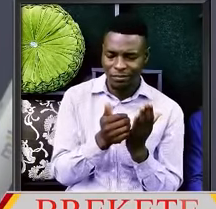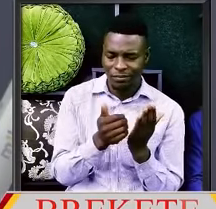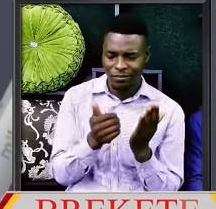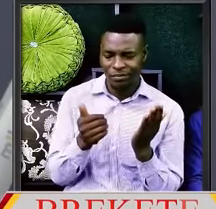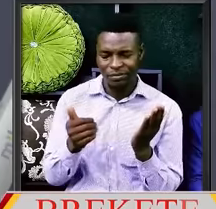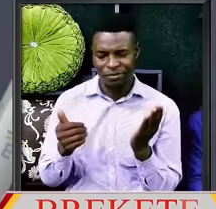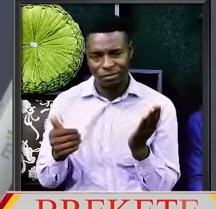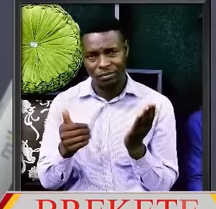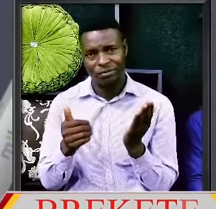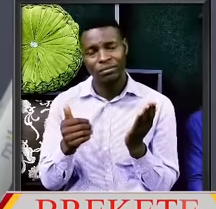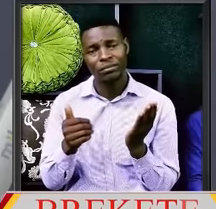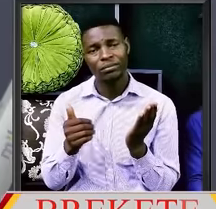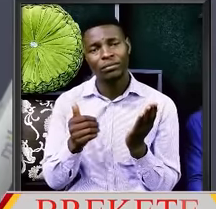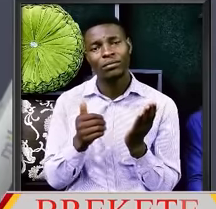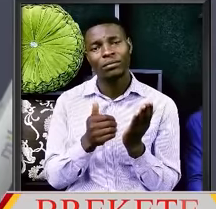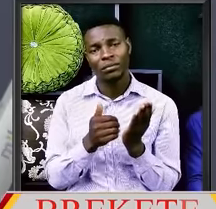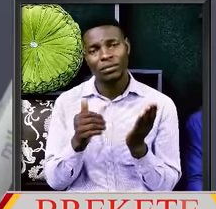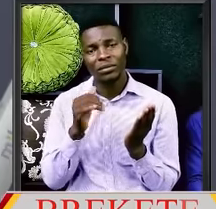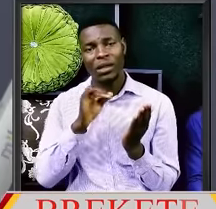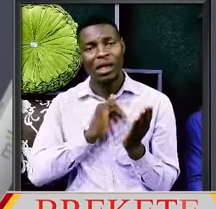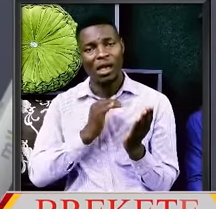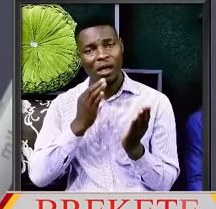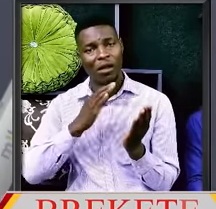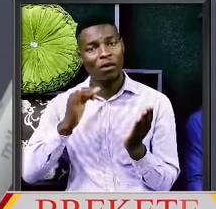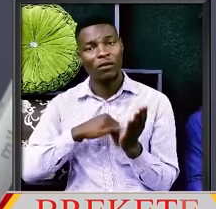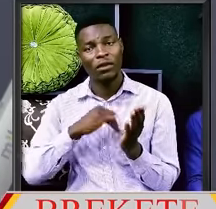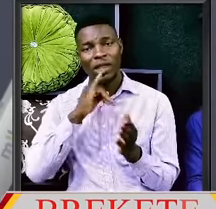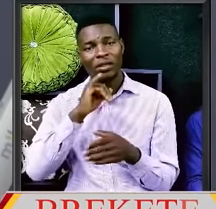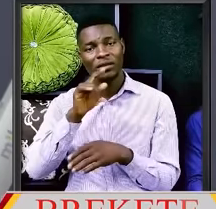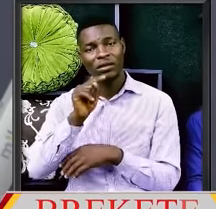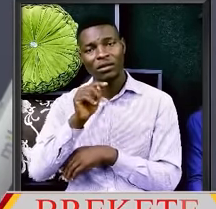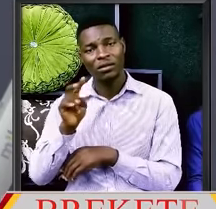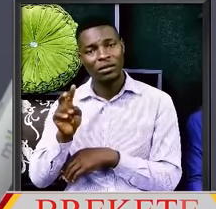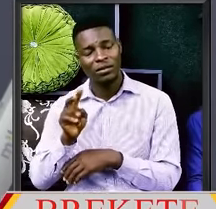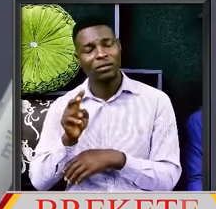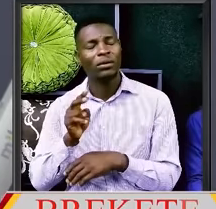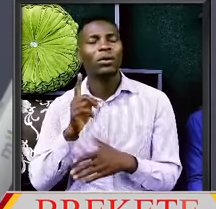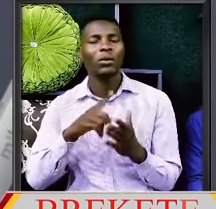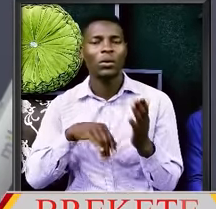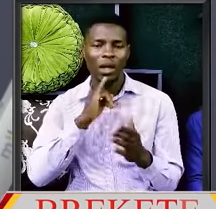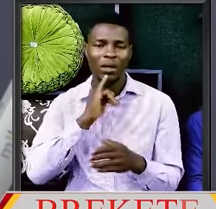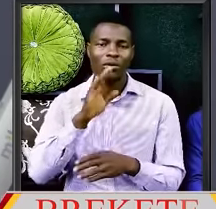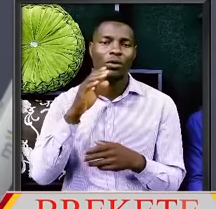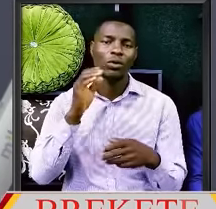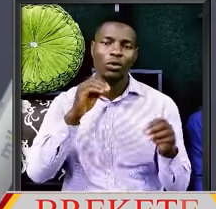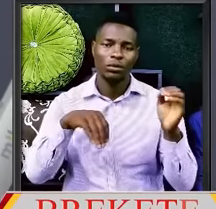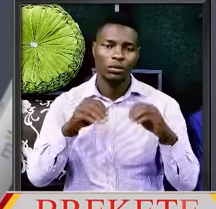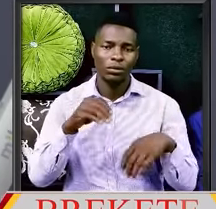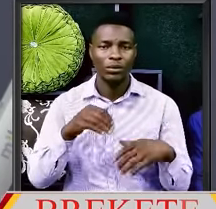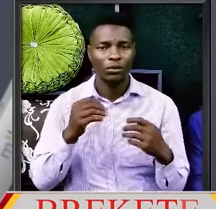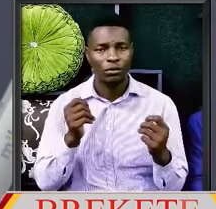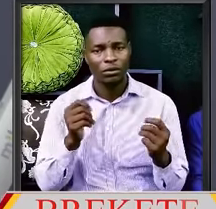Okay, I'm on this television. Okay. So waiting be your contributor quickly, ma.